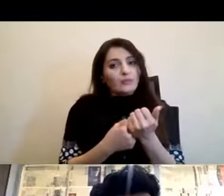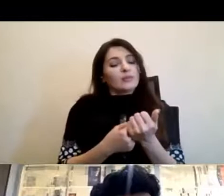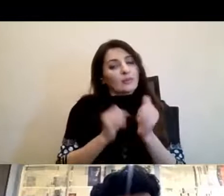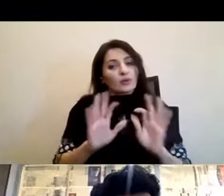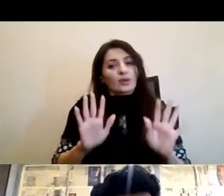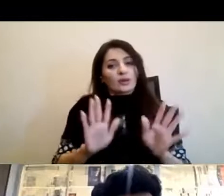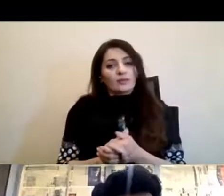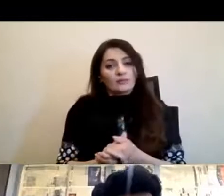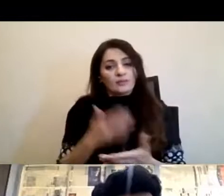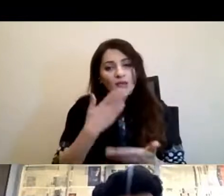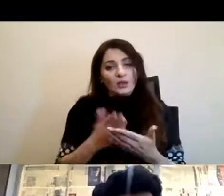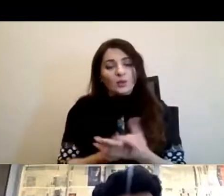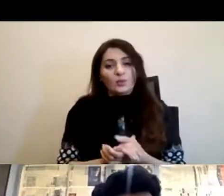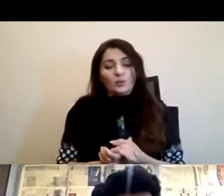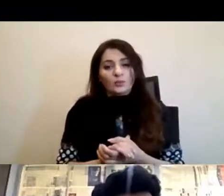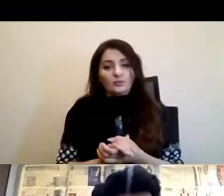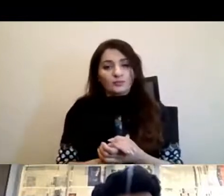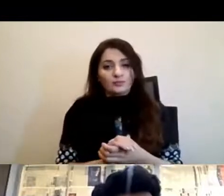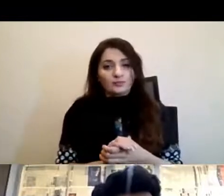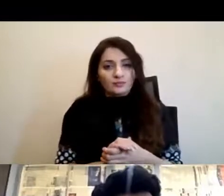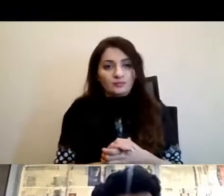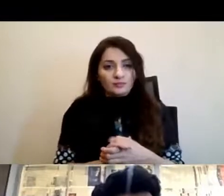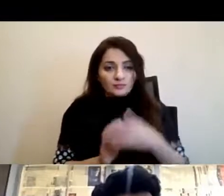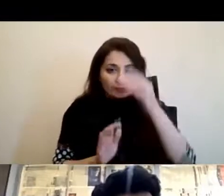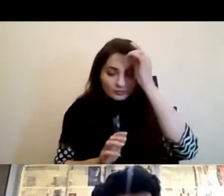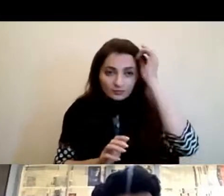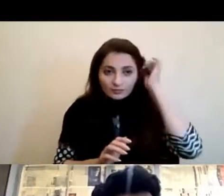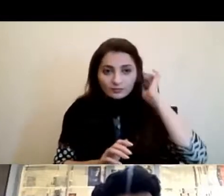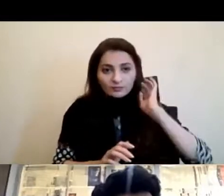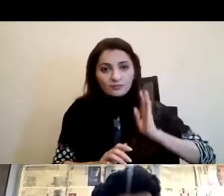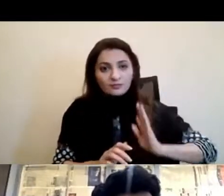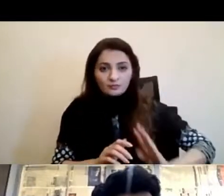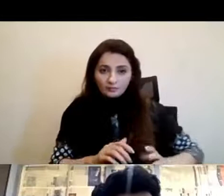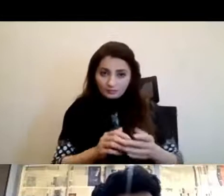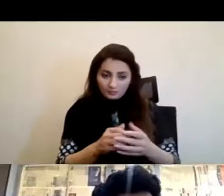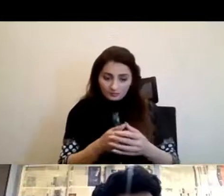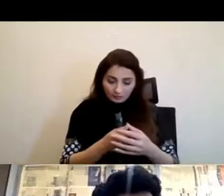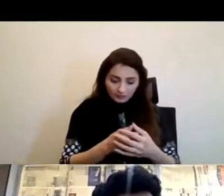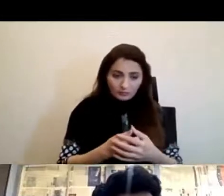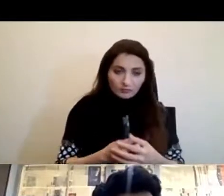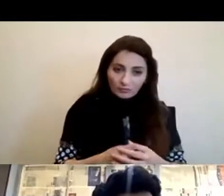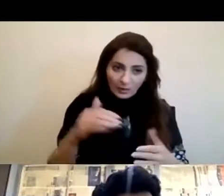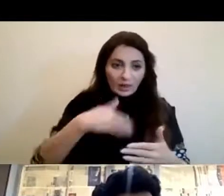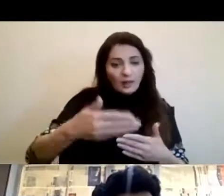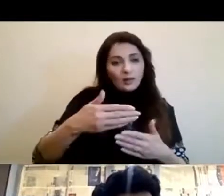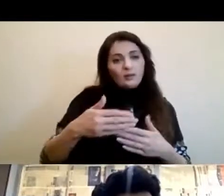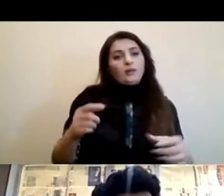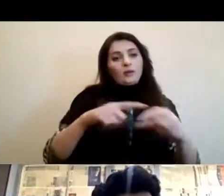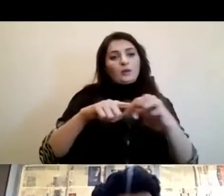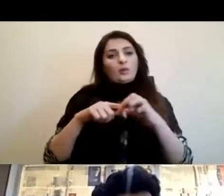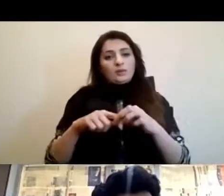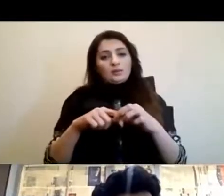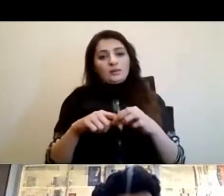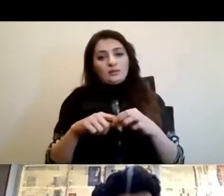Thank you, Nirmata. I also want to go to the next question we've gotten in the chat